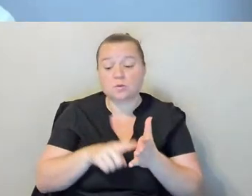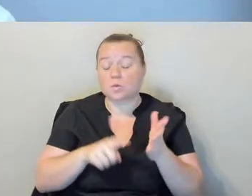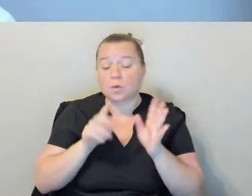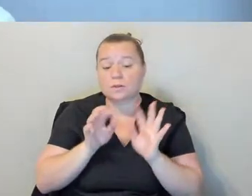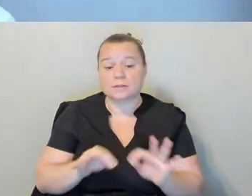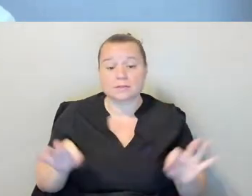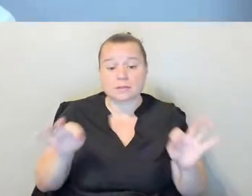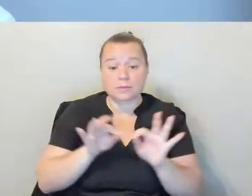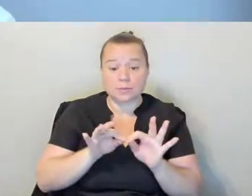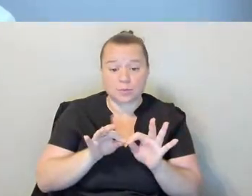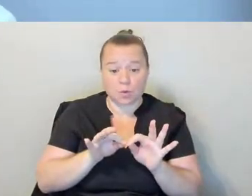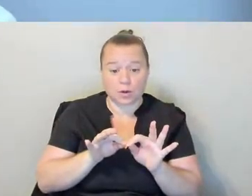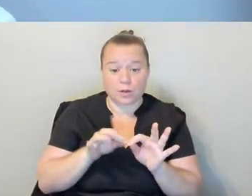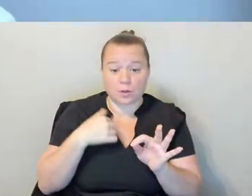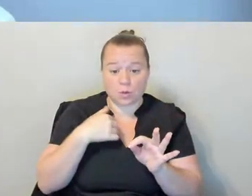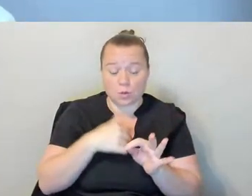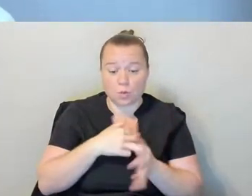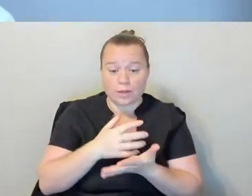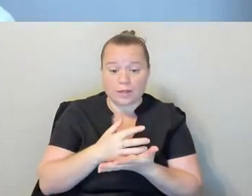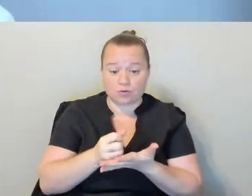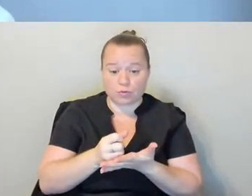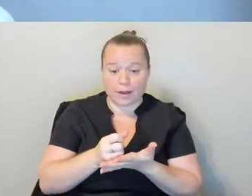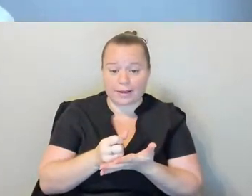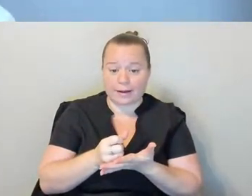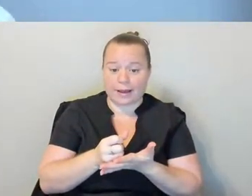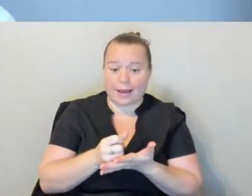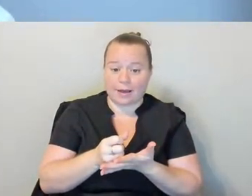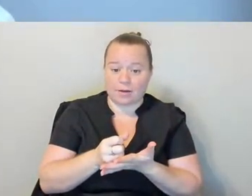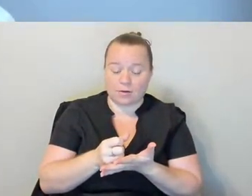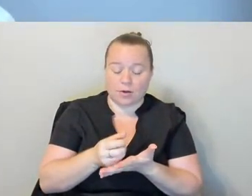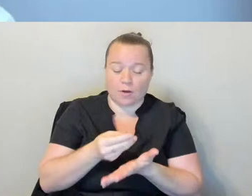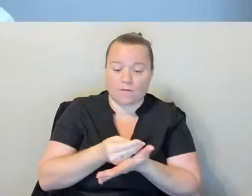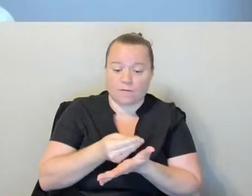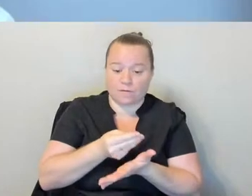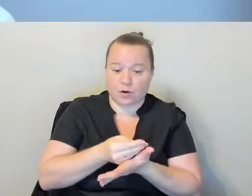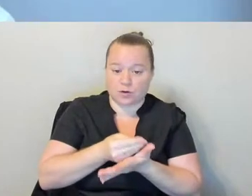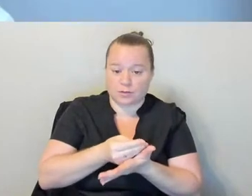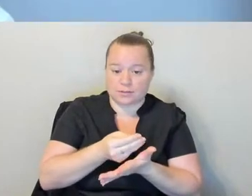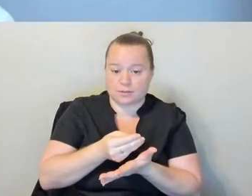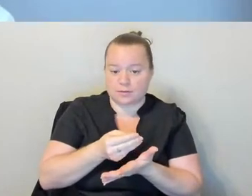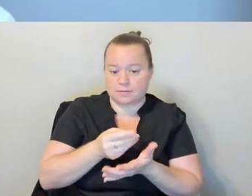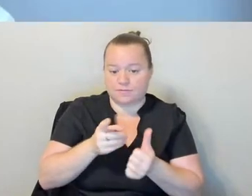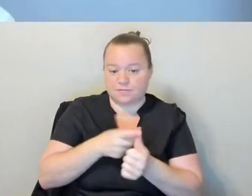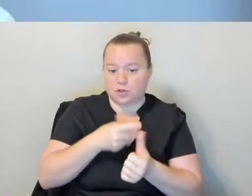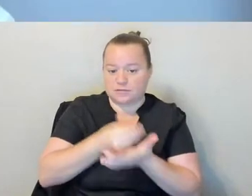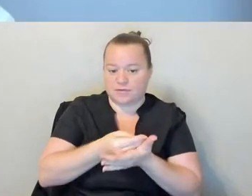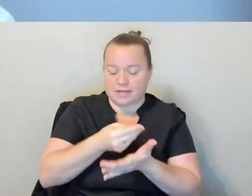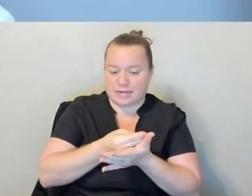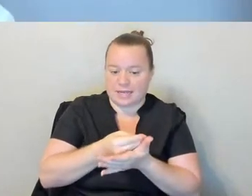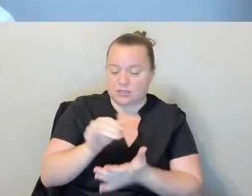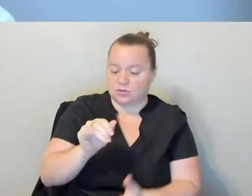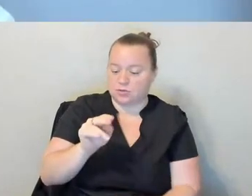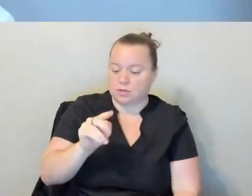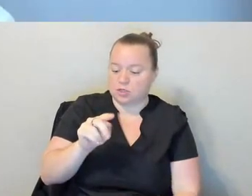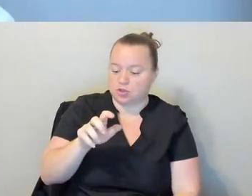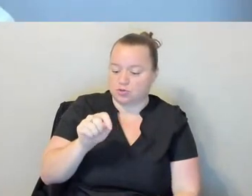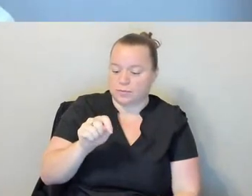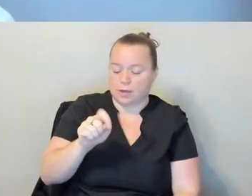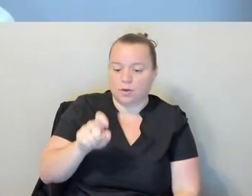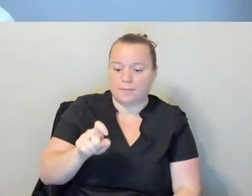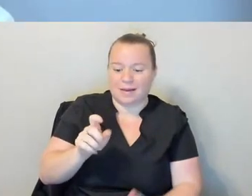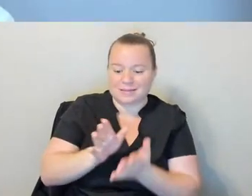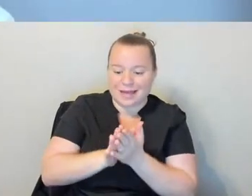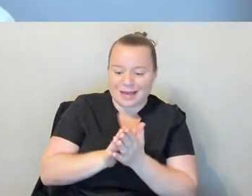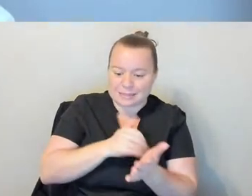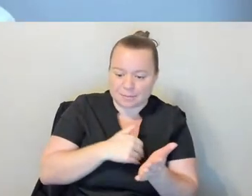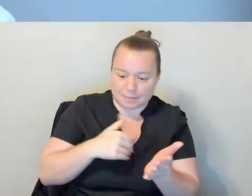we have right now the first financial instrument of the EU that specifically asks the member states to explain how the